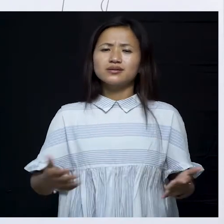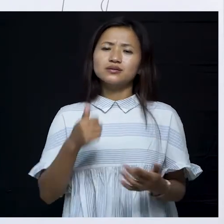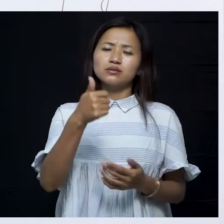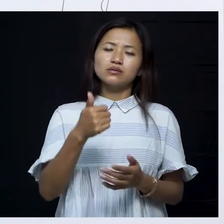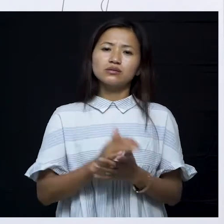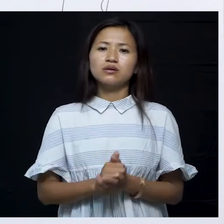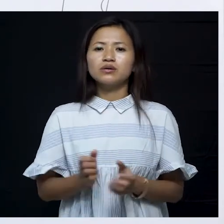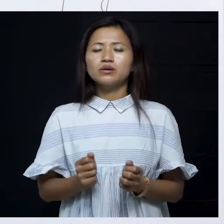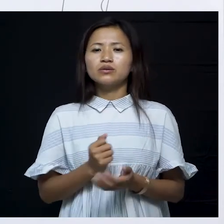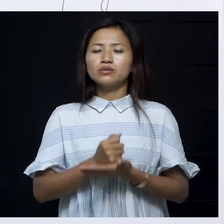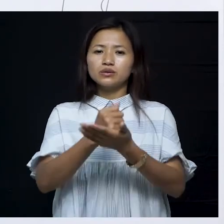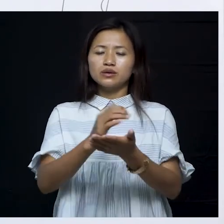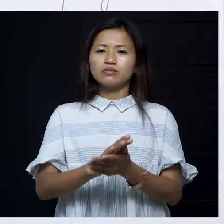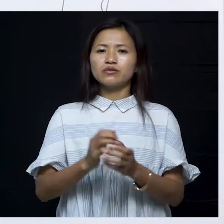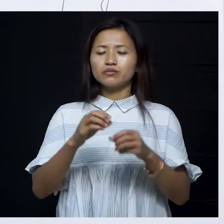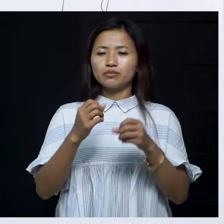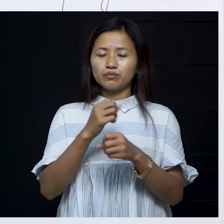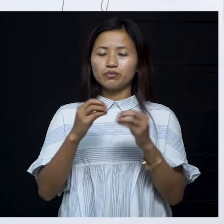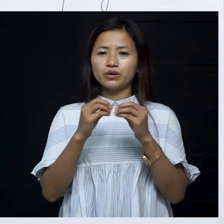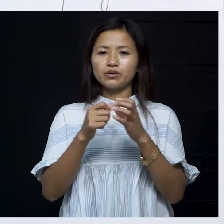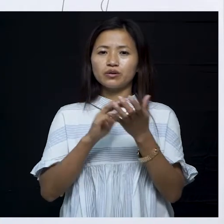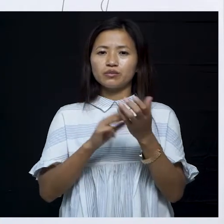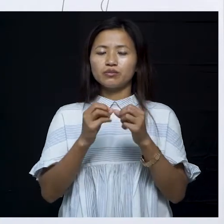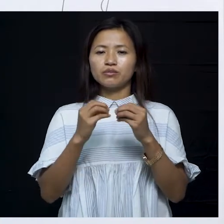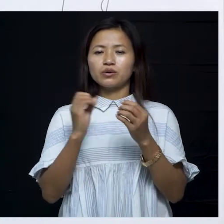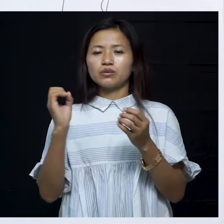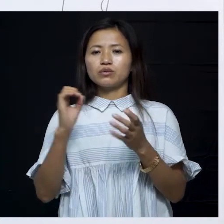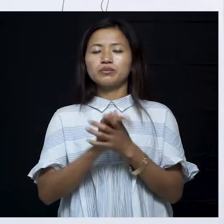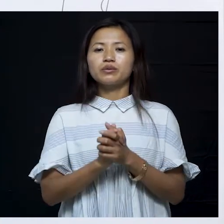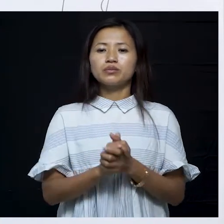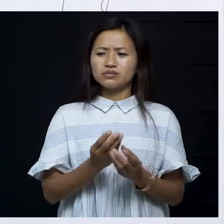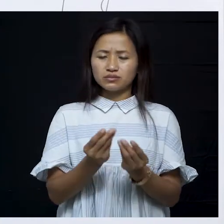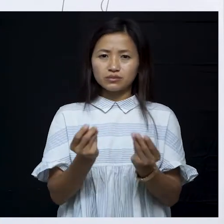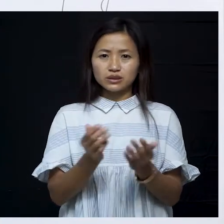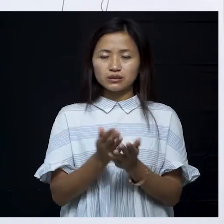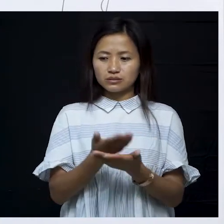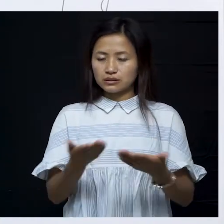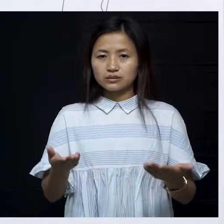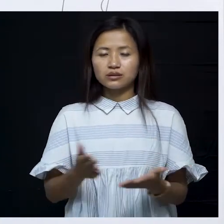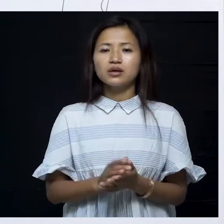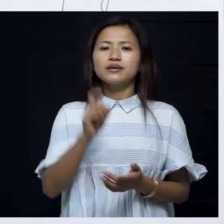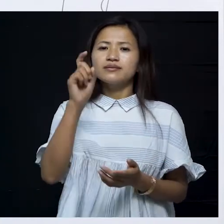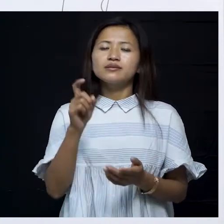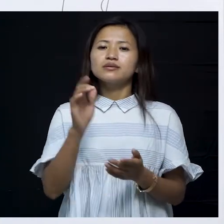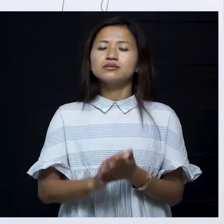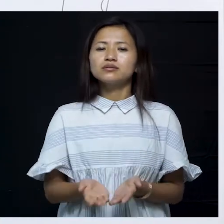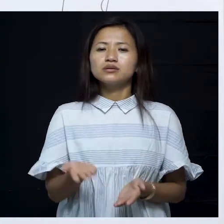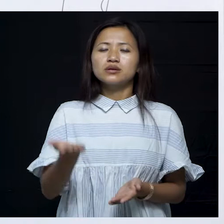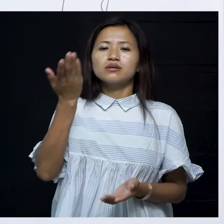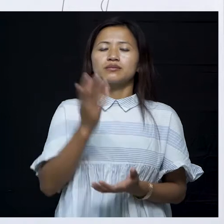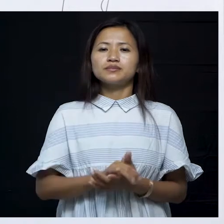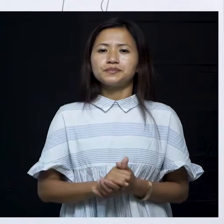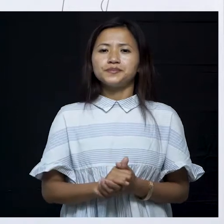goods, with the help of bamboos, so that they will bring those materials and whatever is required to set up